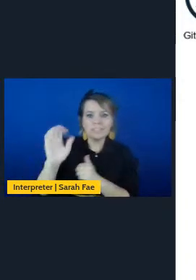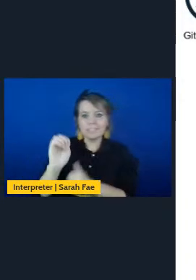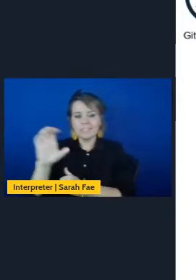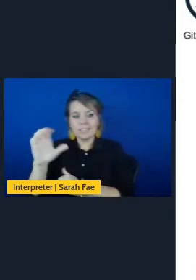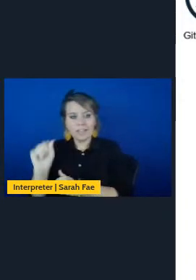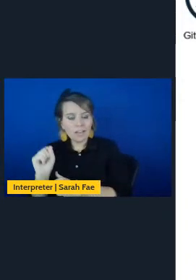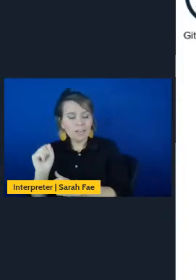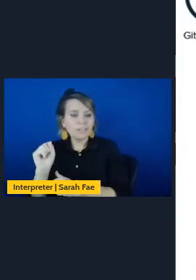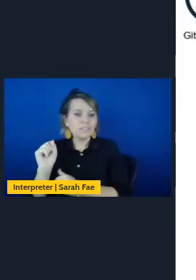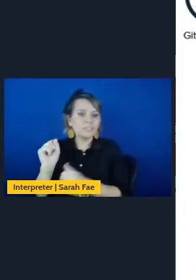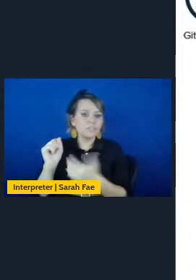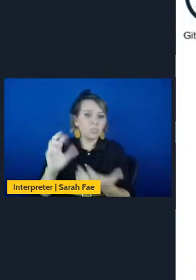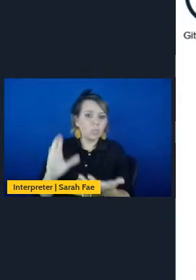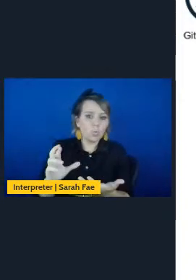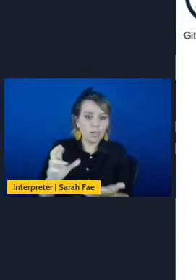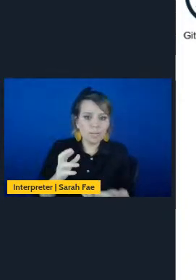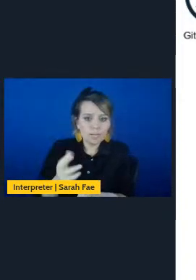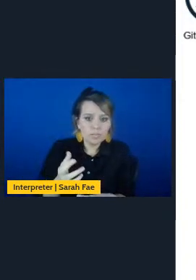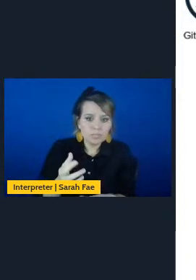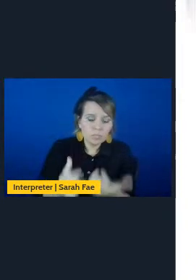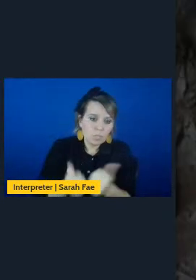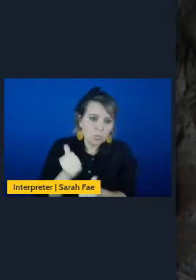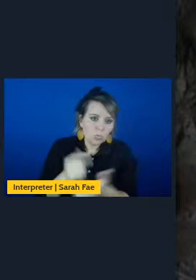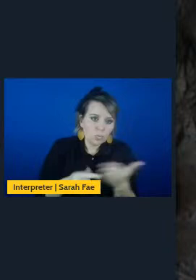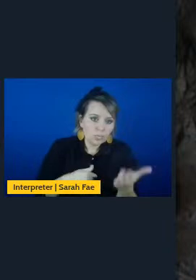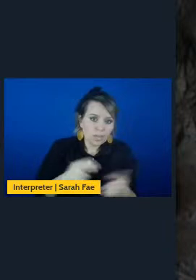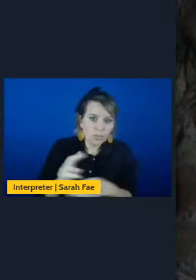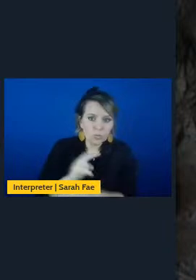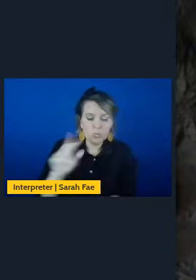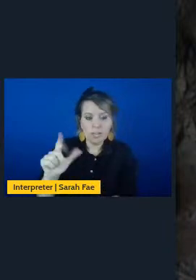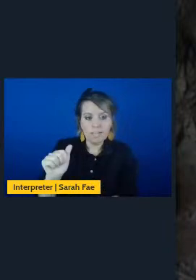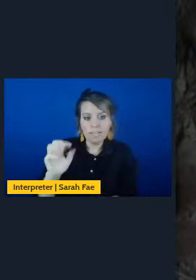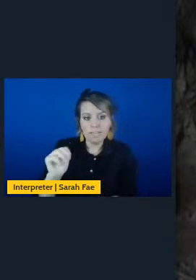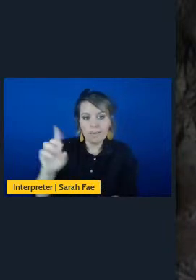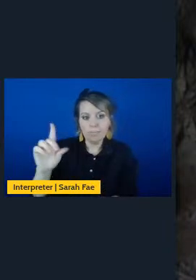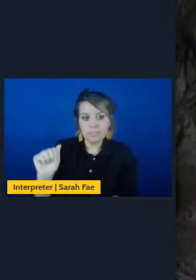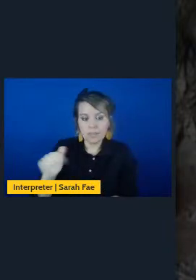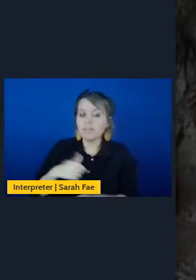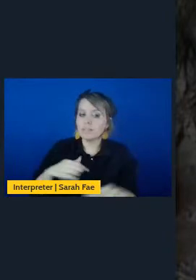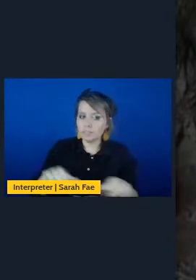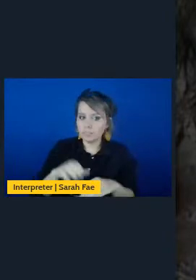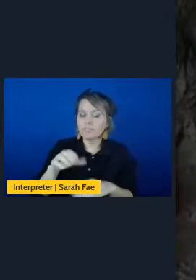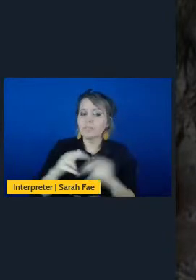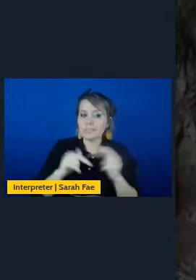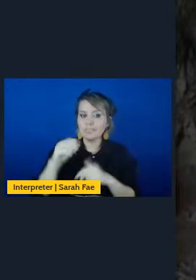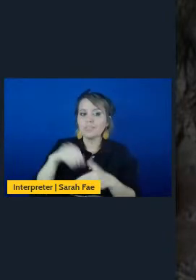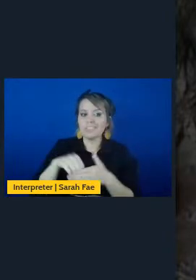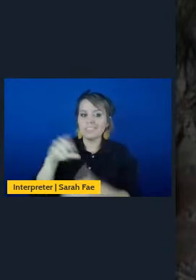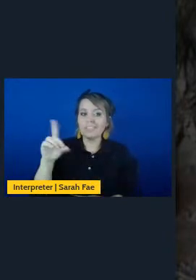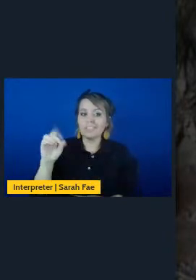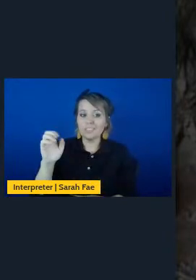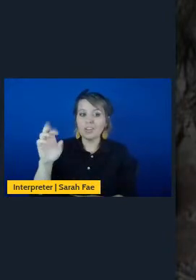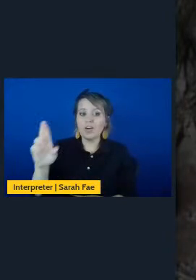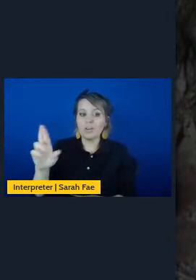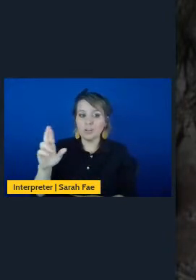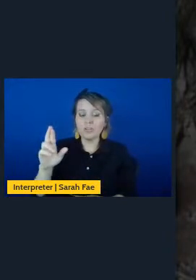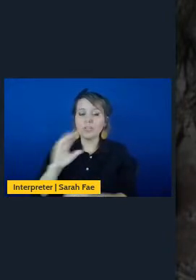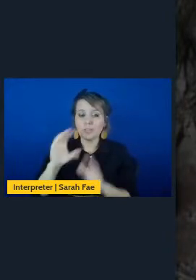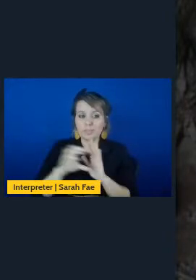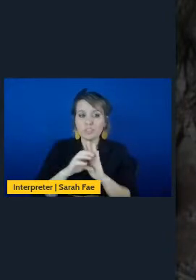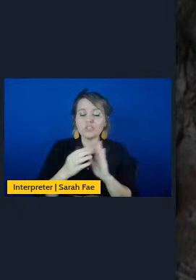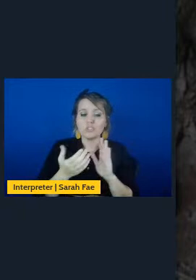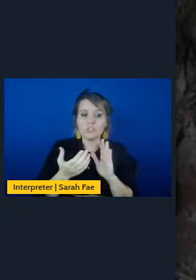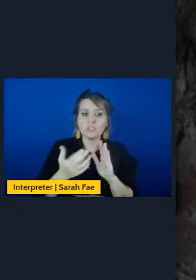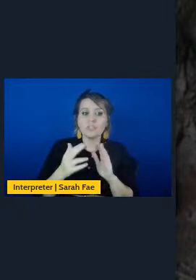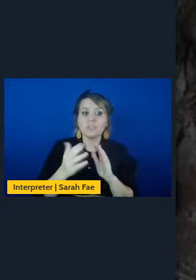most germane to my use case, Lambda. That's right, I'm doing these builds in a Docker image that runs on top of a